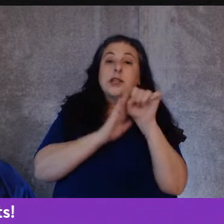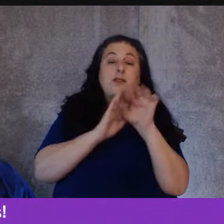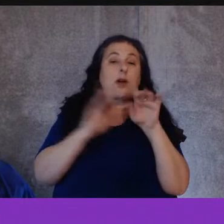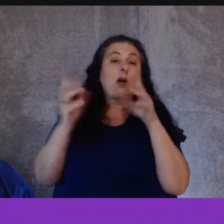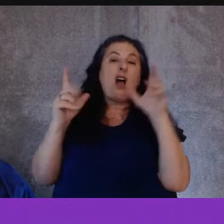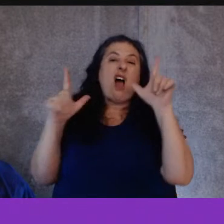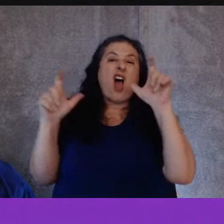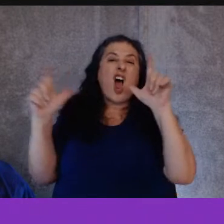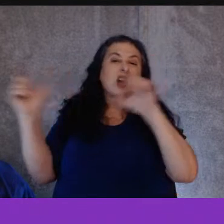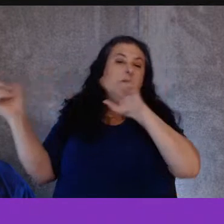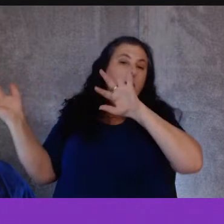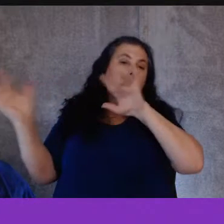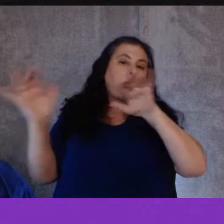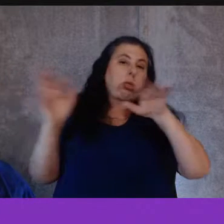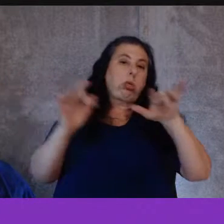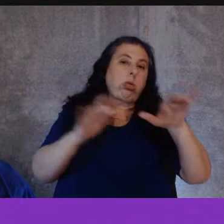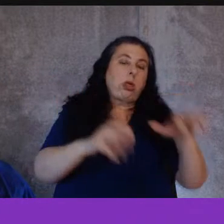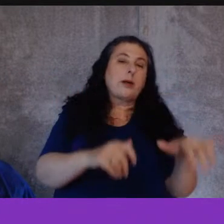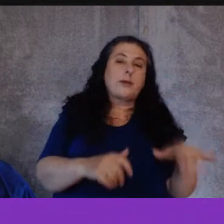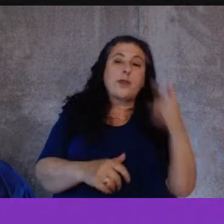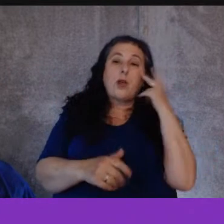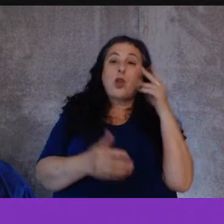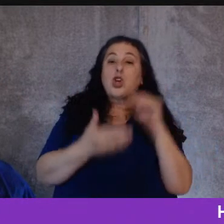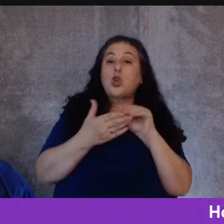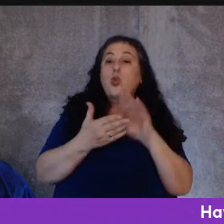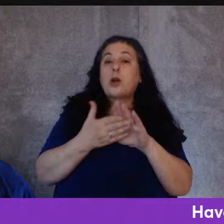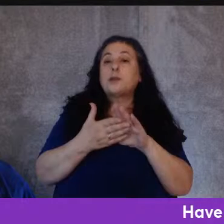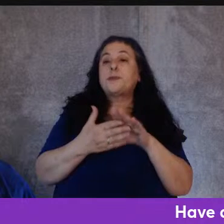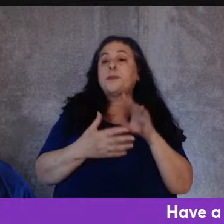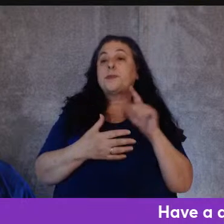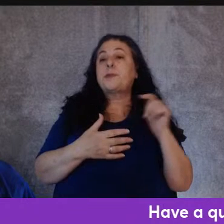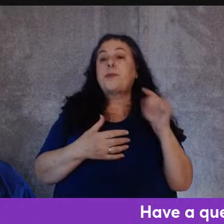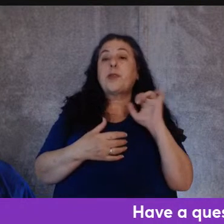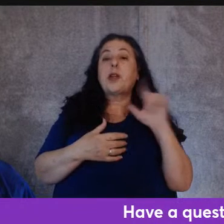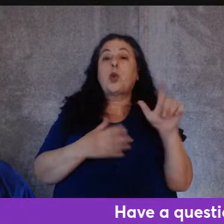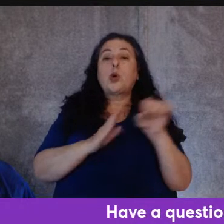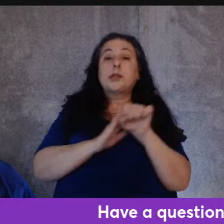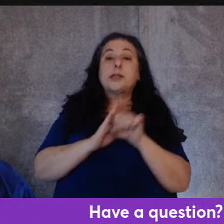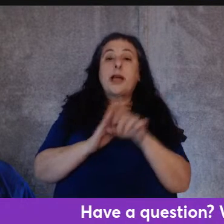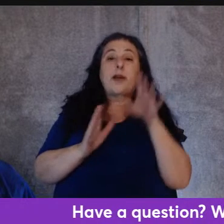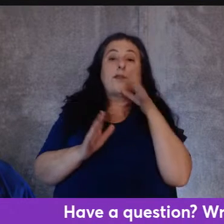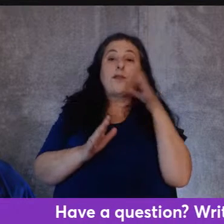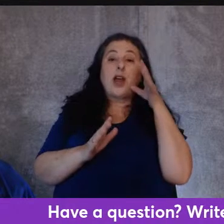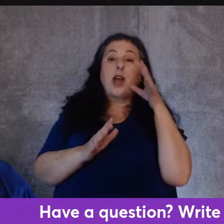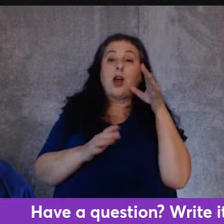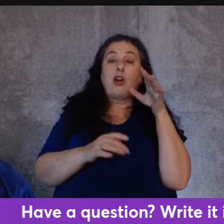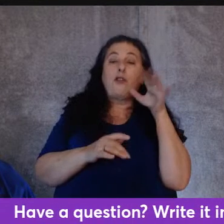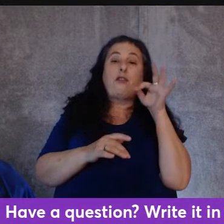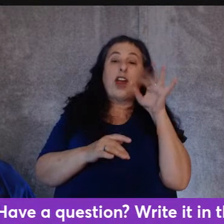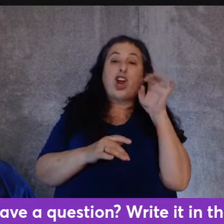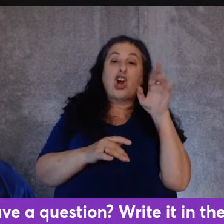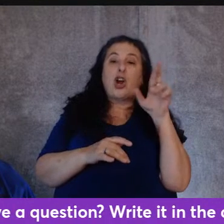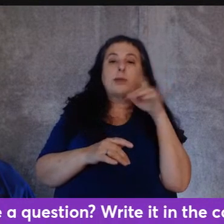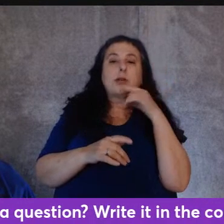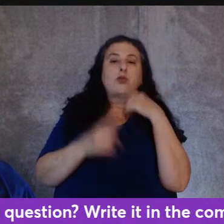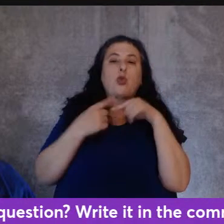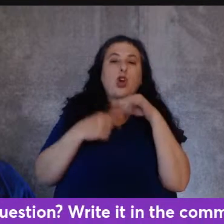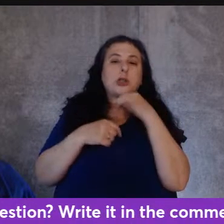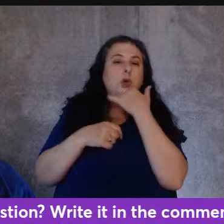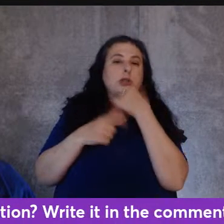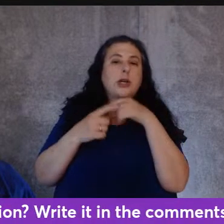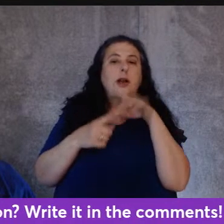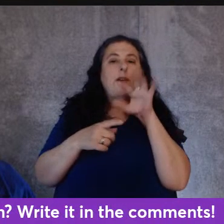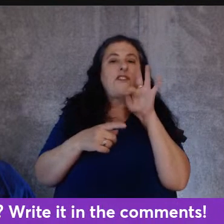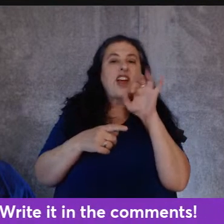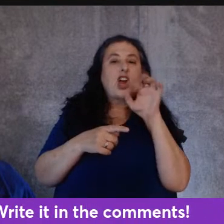came. And I've looked at the records of the Illinois State Fair, and yeah, they kept careful attendance records, and